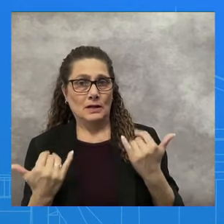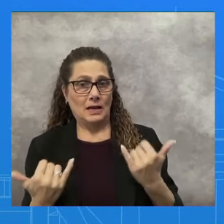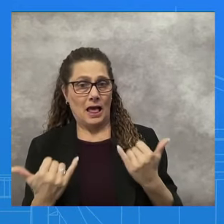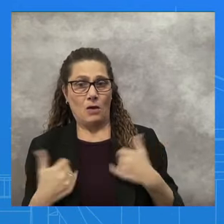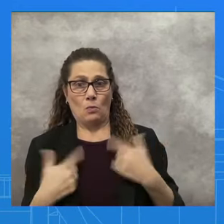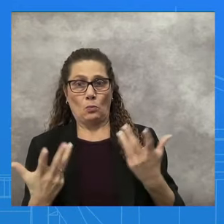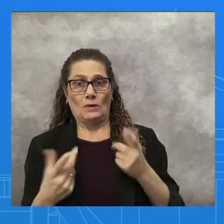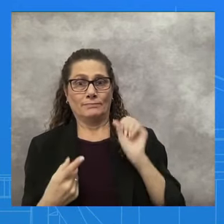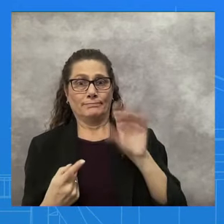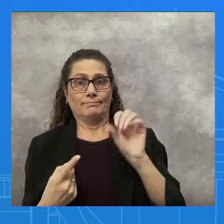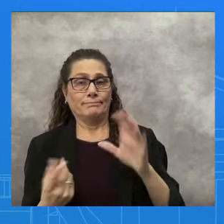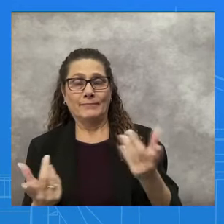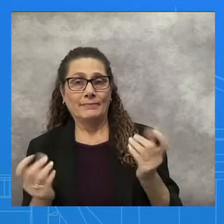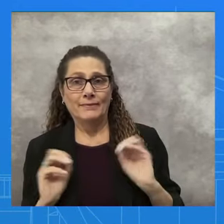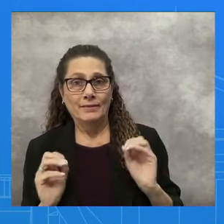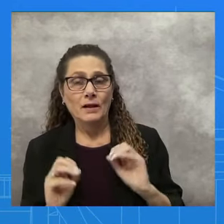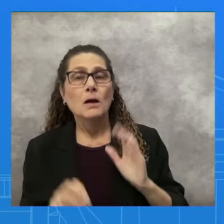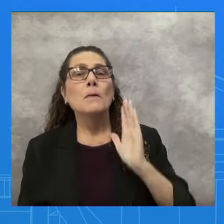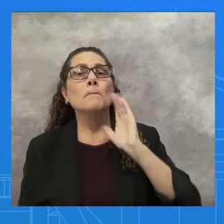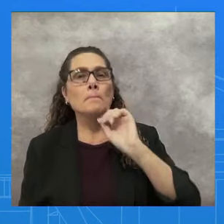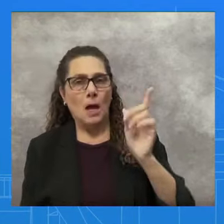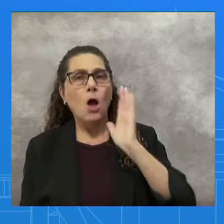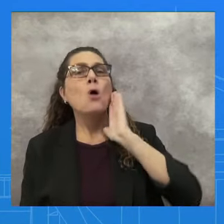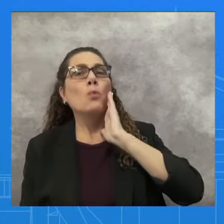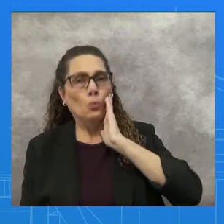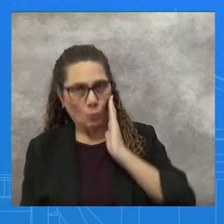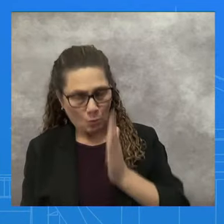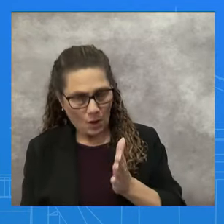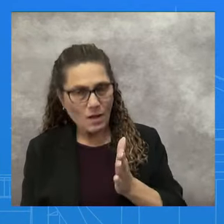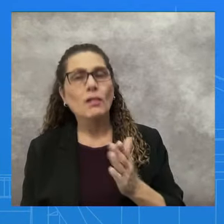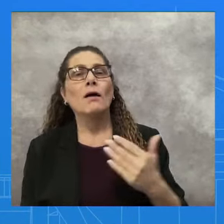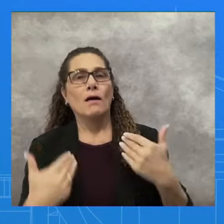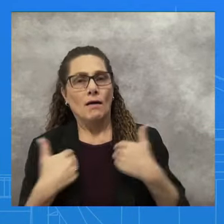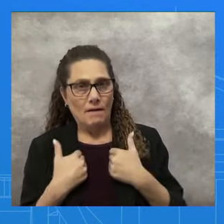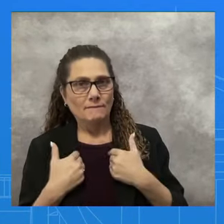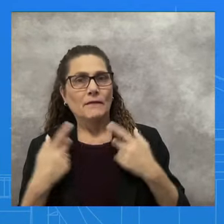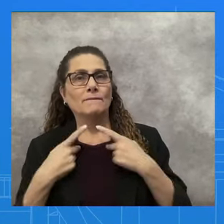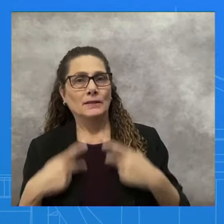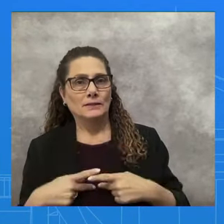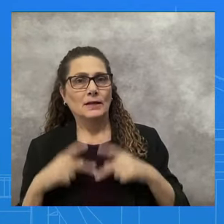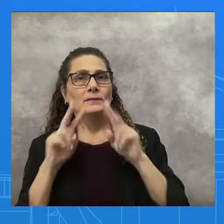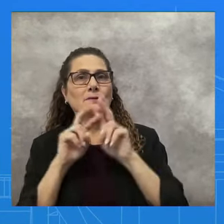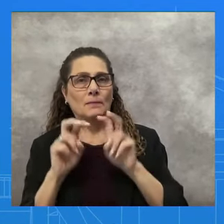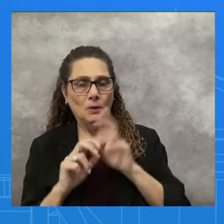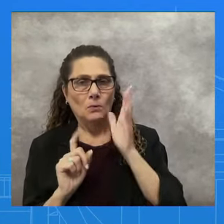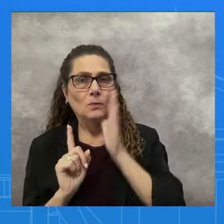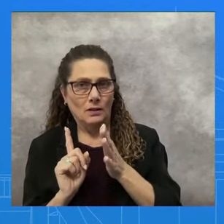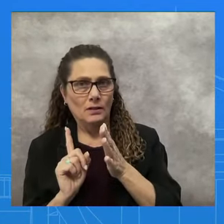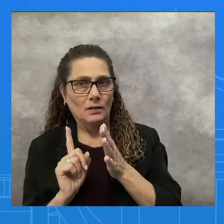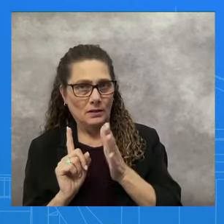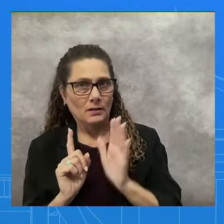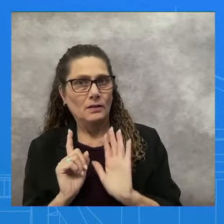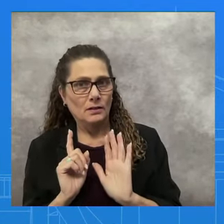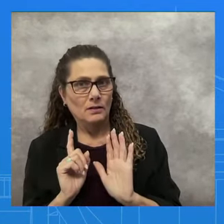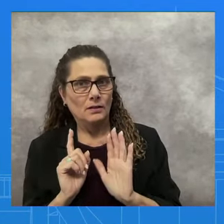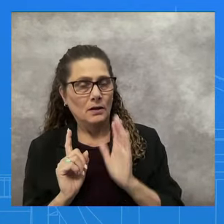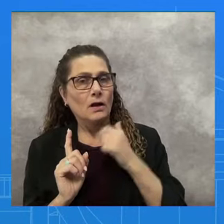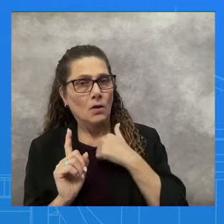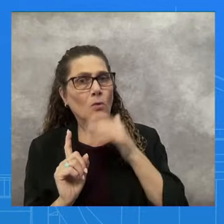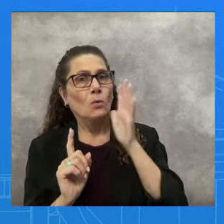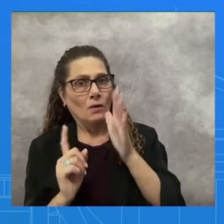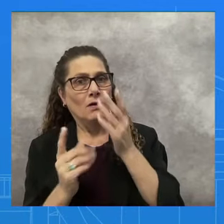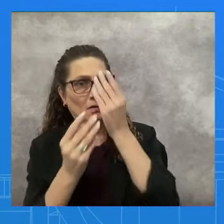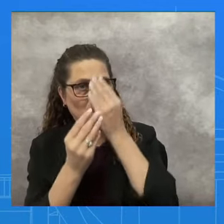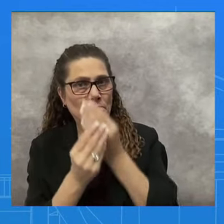have one. He will have a physical. We will be transparent just like we have been in the last